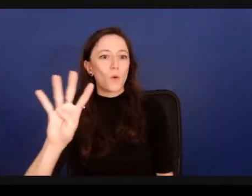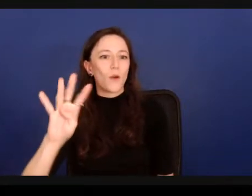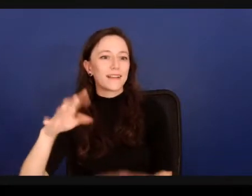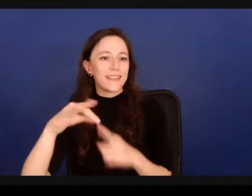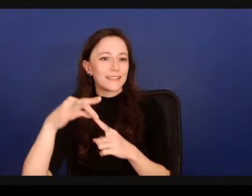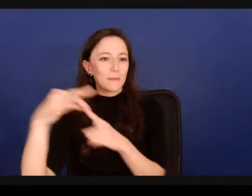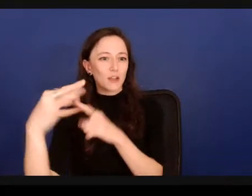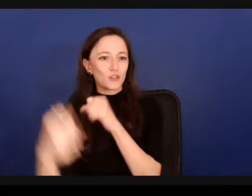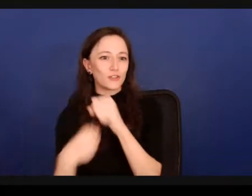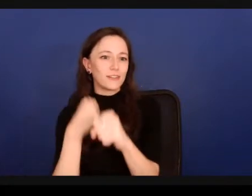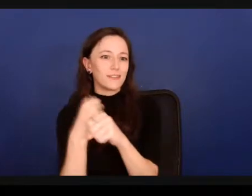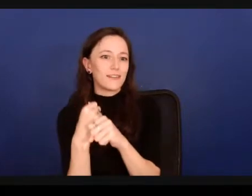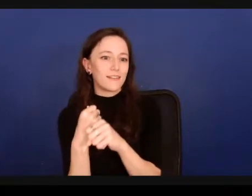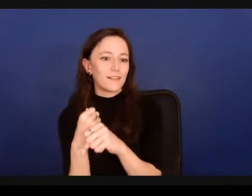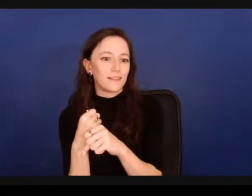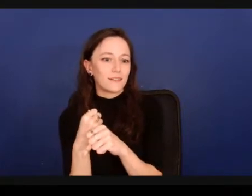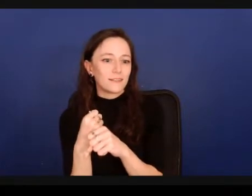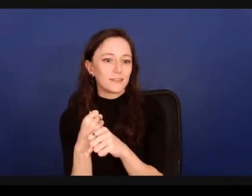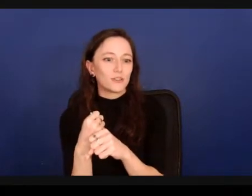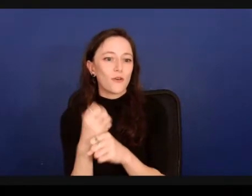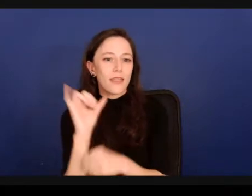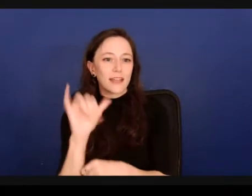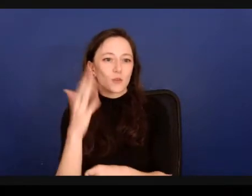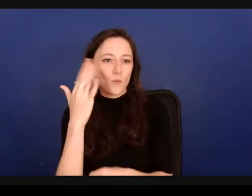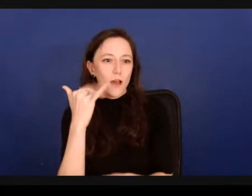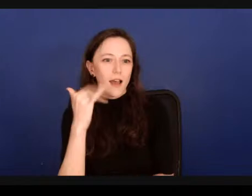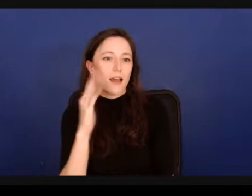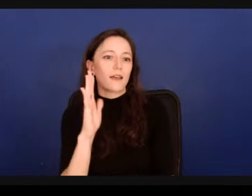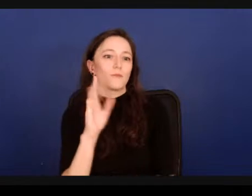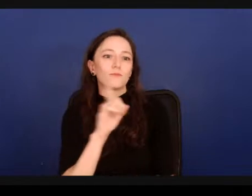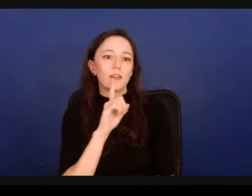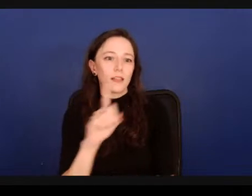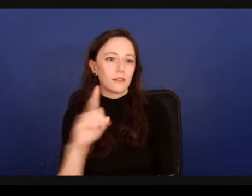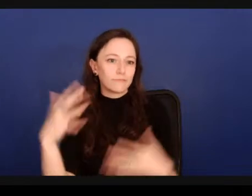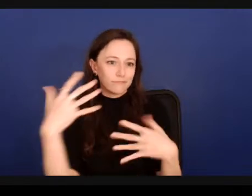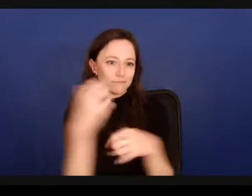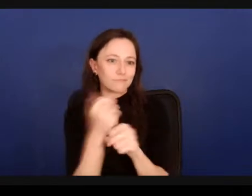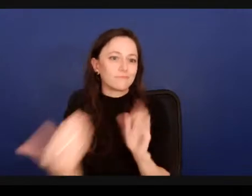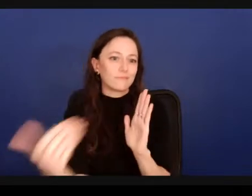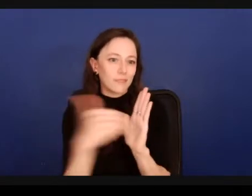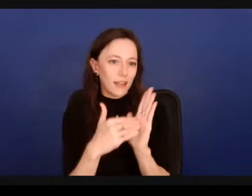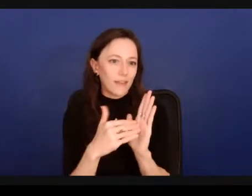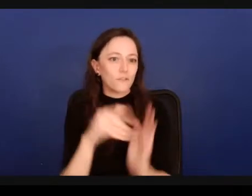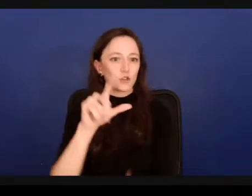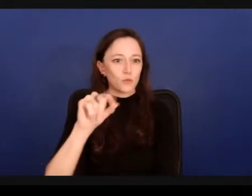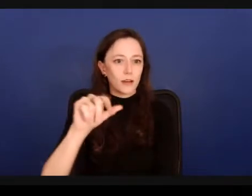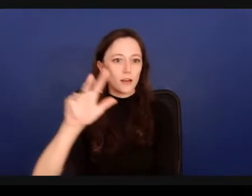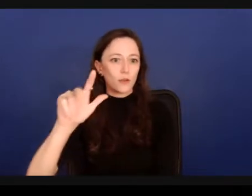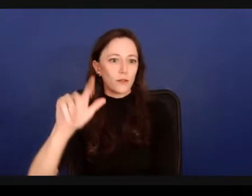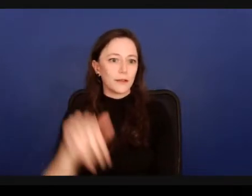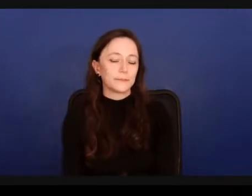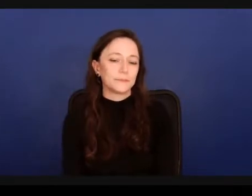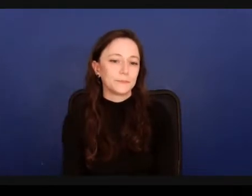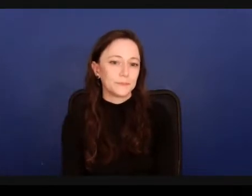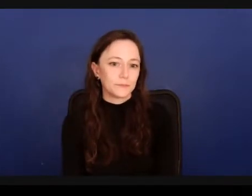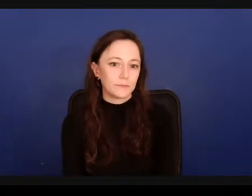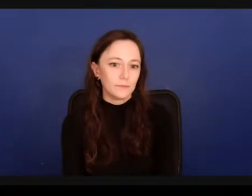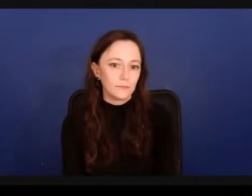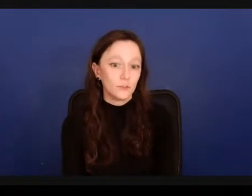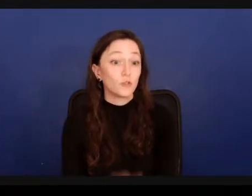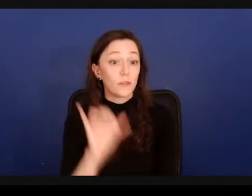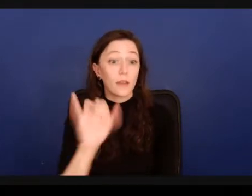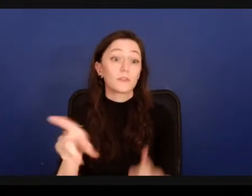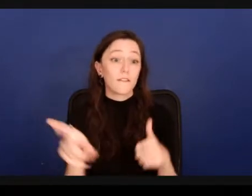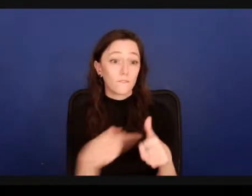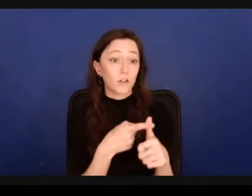understandably why they would recap that on New Year's Eve week in 2023. So that's the first one. There